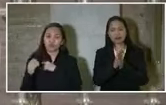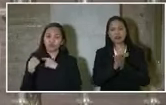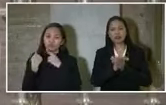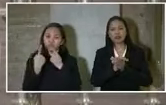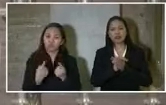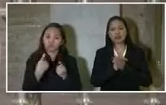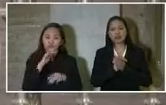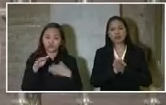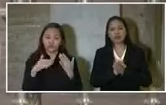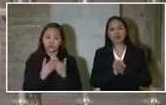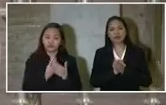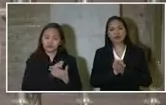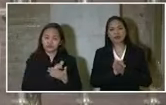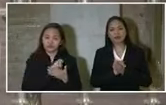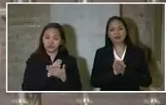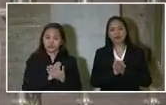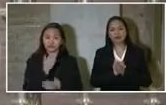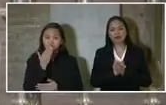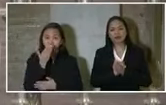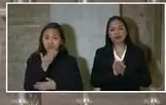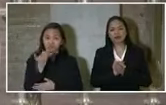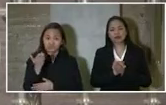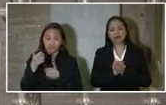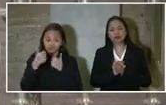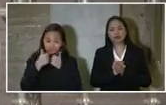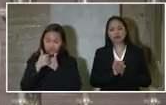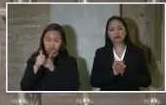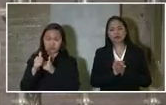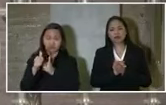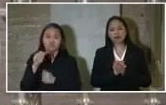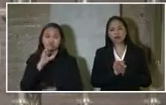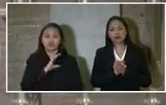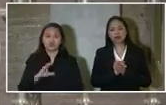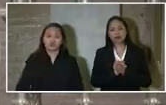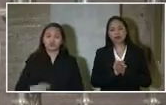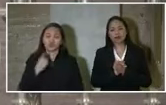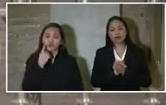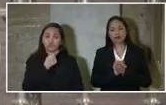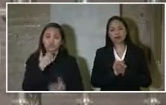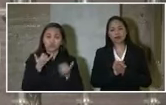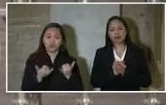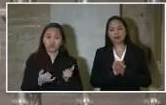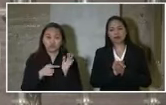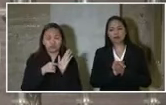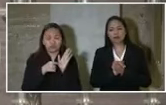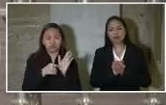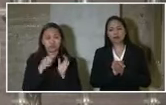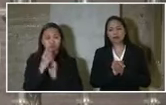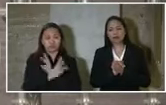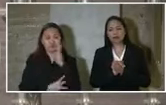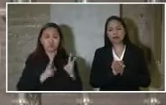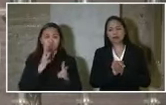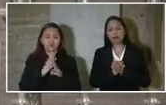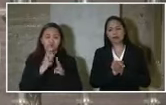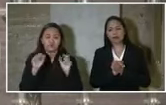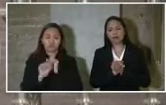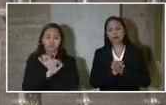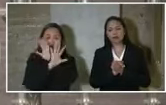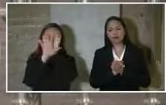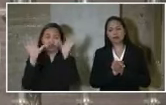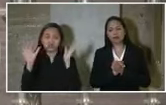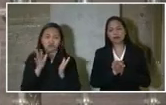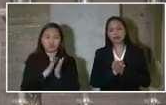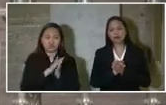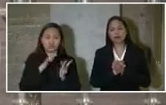all confidence you follow Christ, who today appeared in the world as a light shining